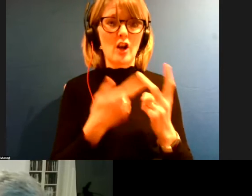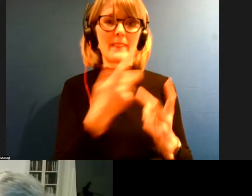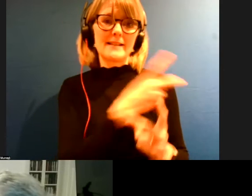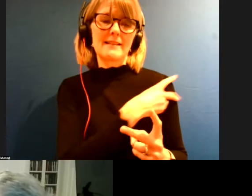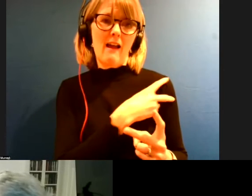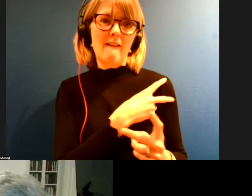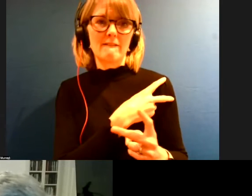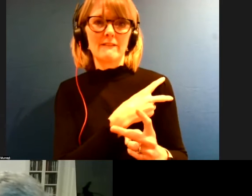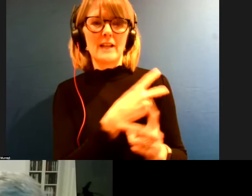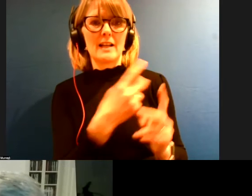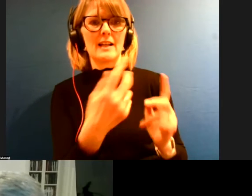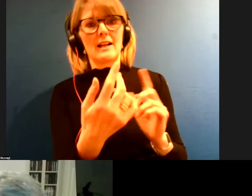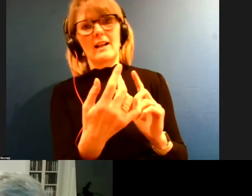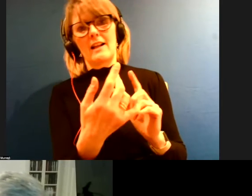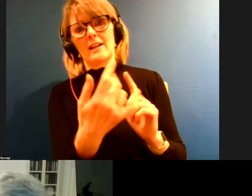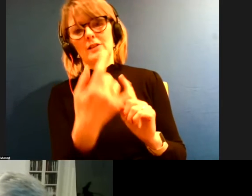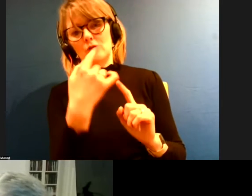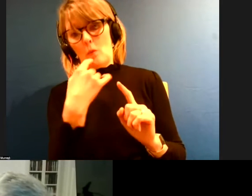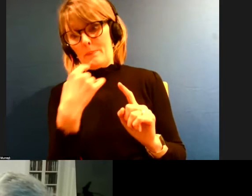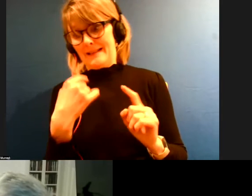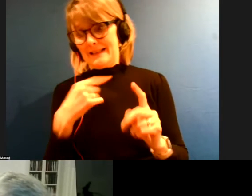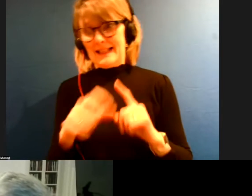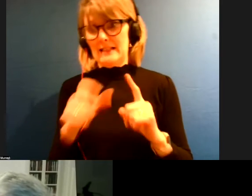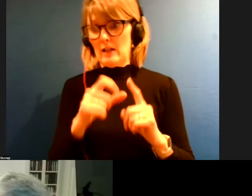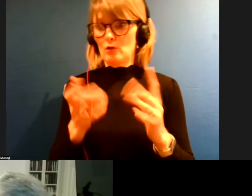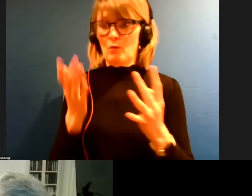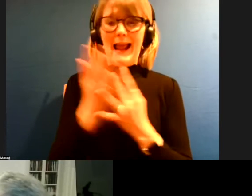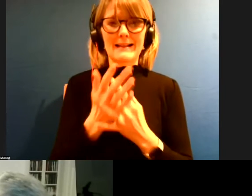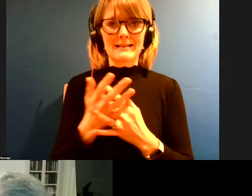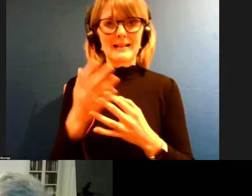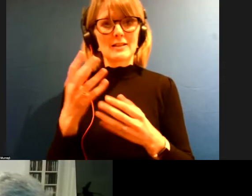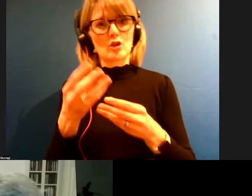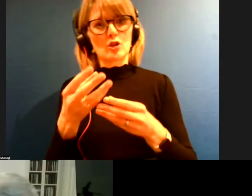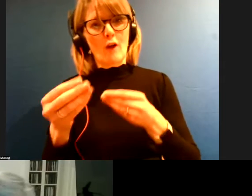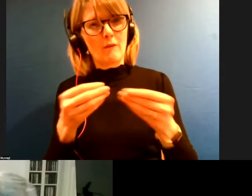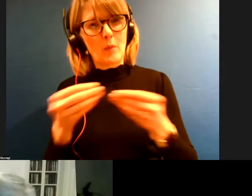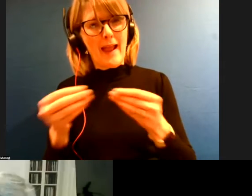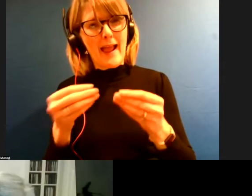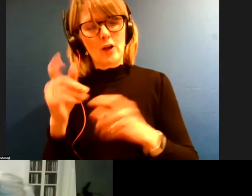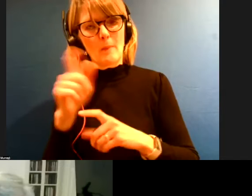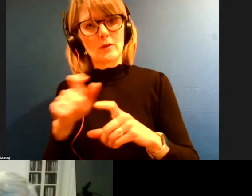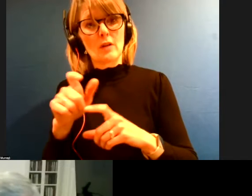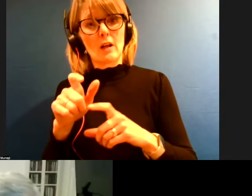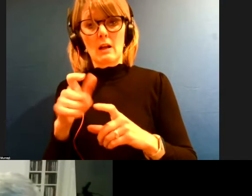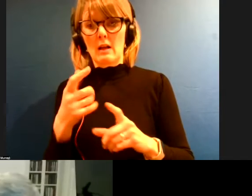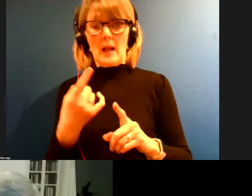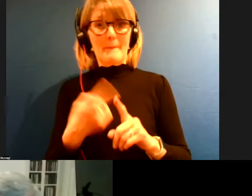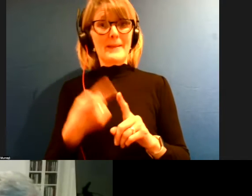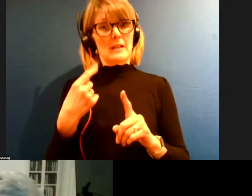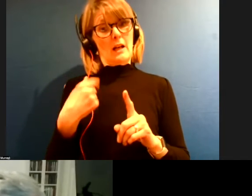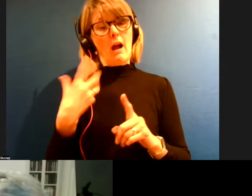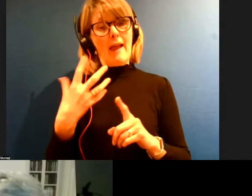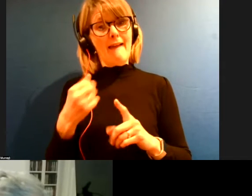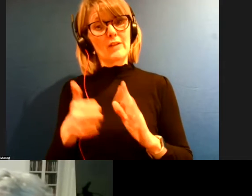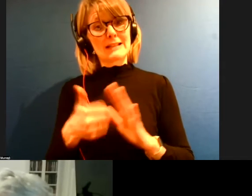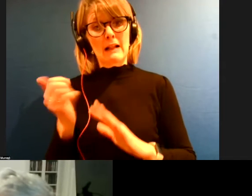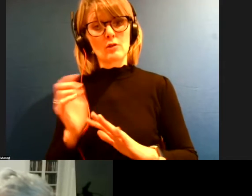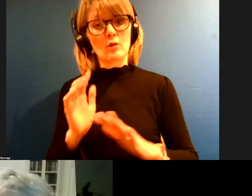could access software. And immediately I know that I've got skills to offer, but what I'm hearing is